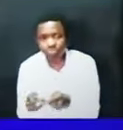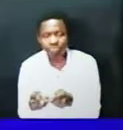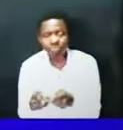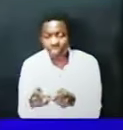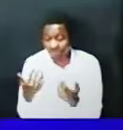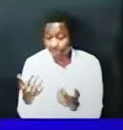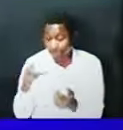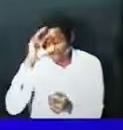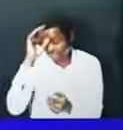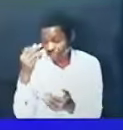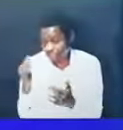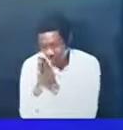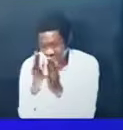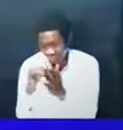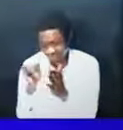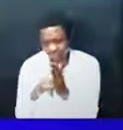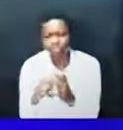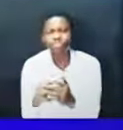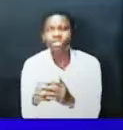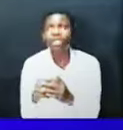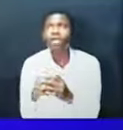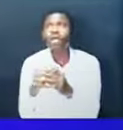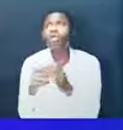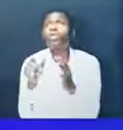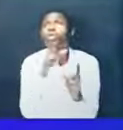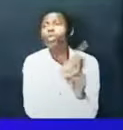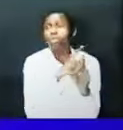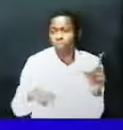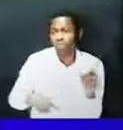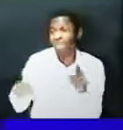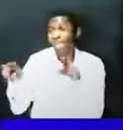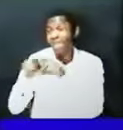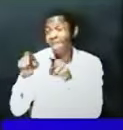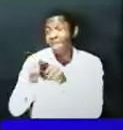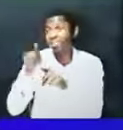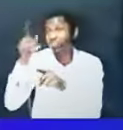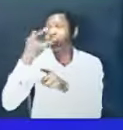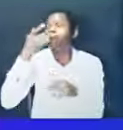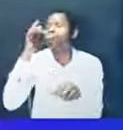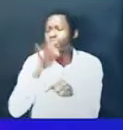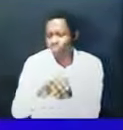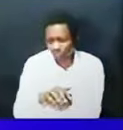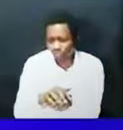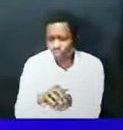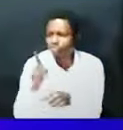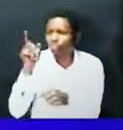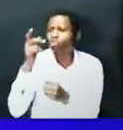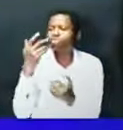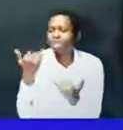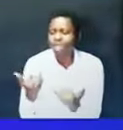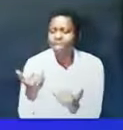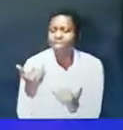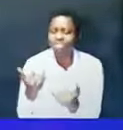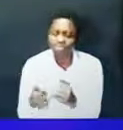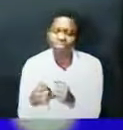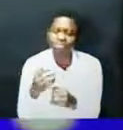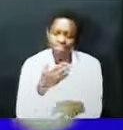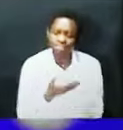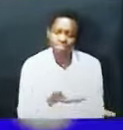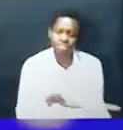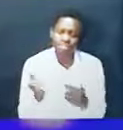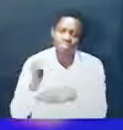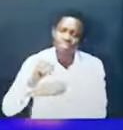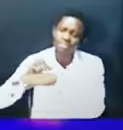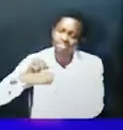Sovereign Lord, as you have promised, you may now dismiss your servant in